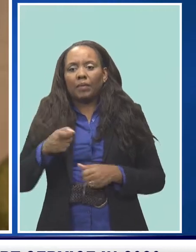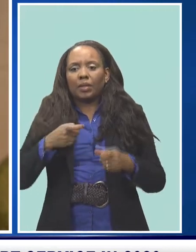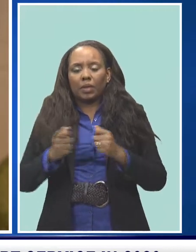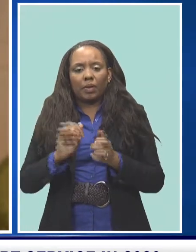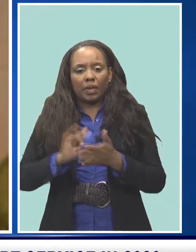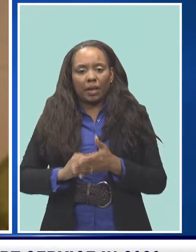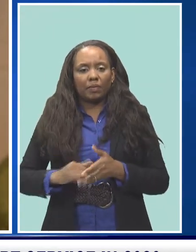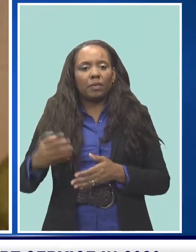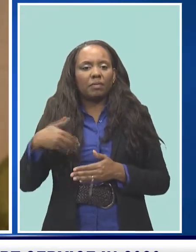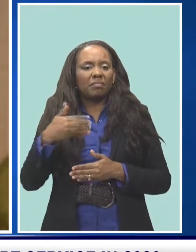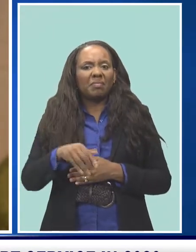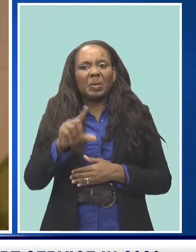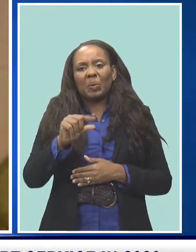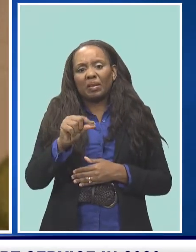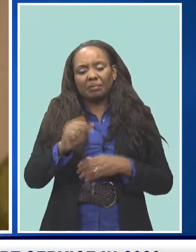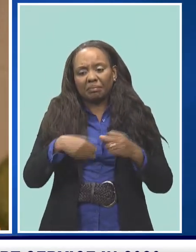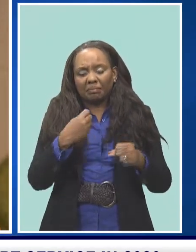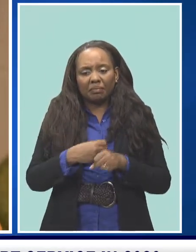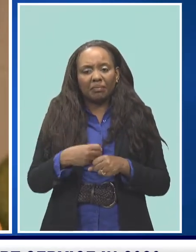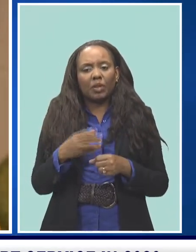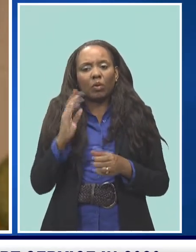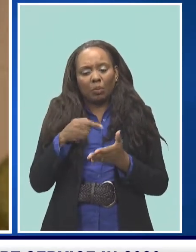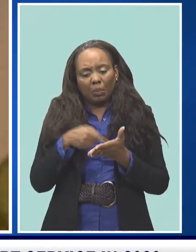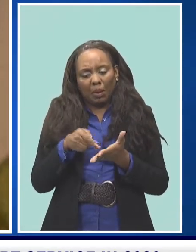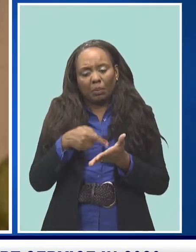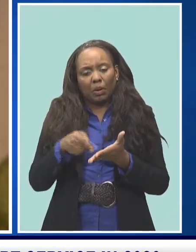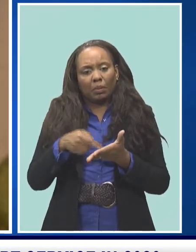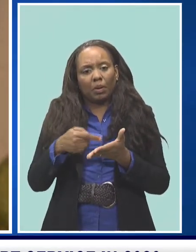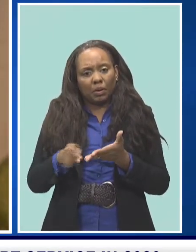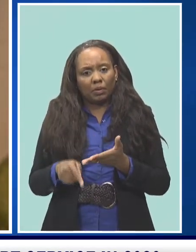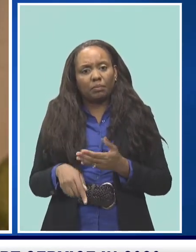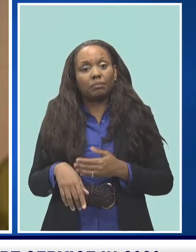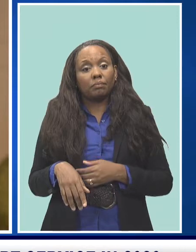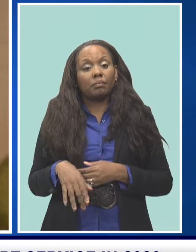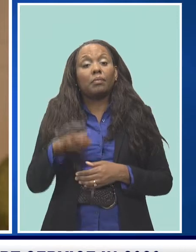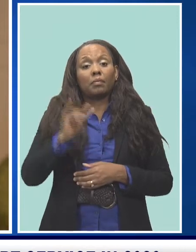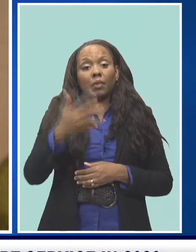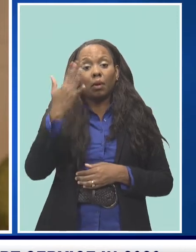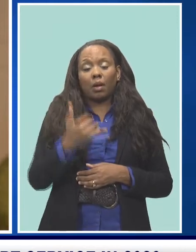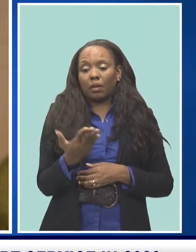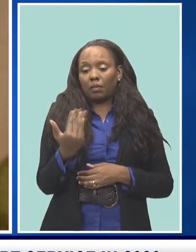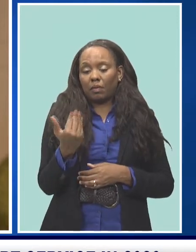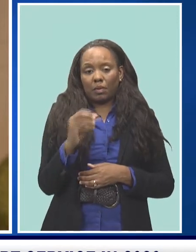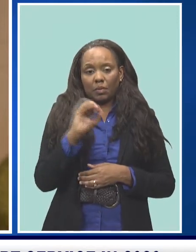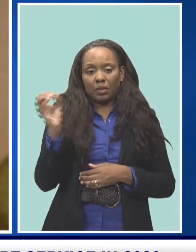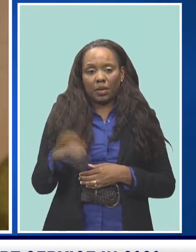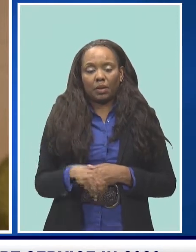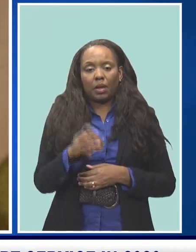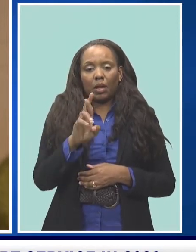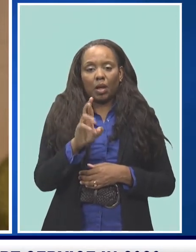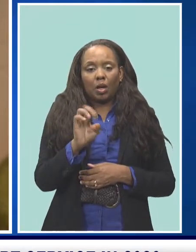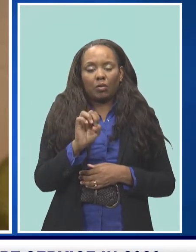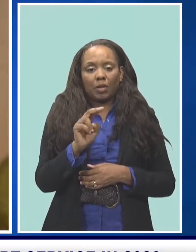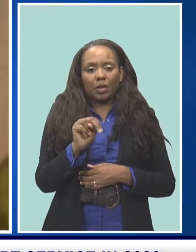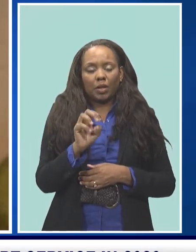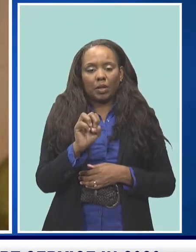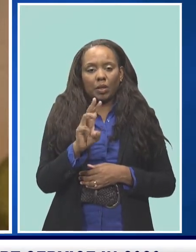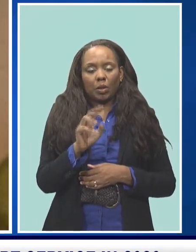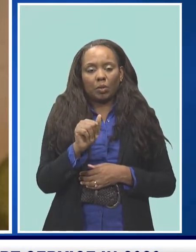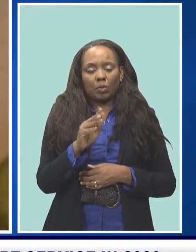20 years. And that is why we have agreed that 15% of the renewable energy market should be reserved